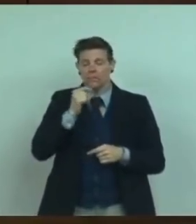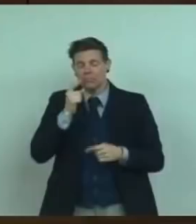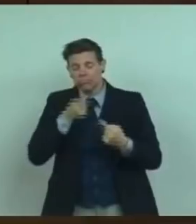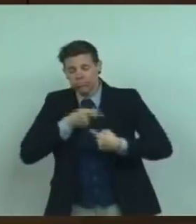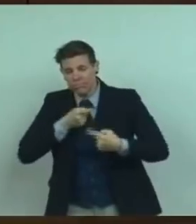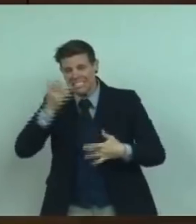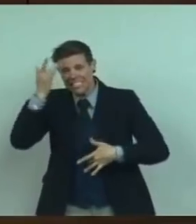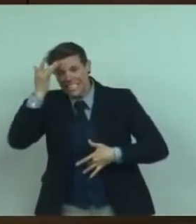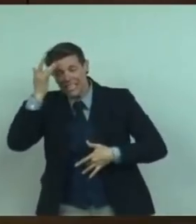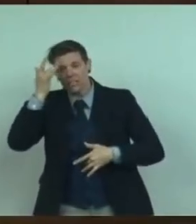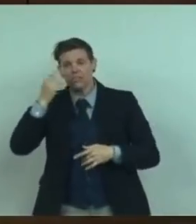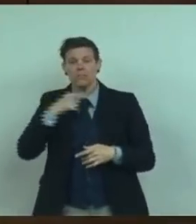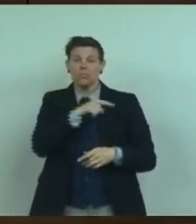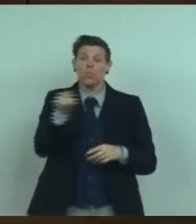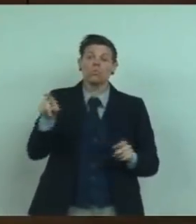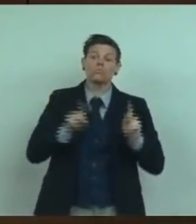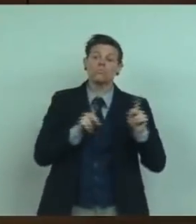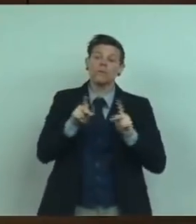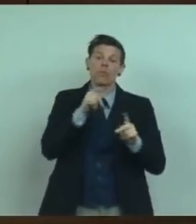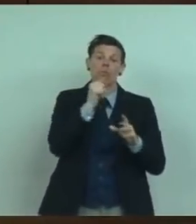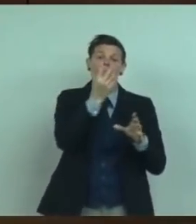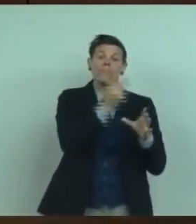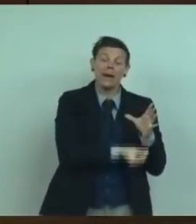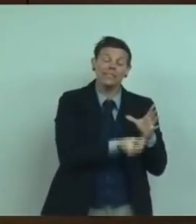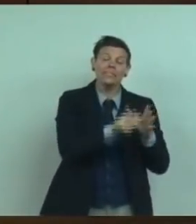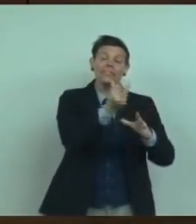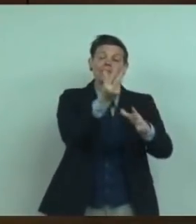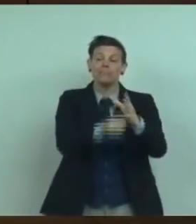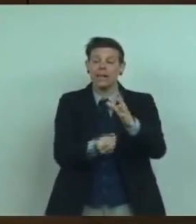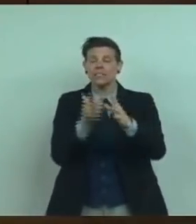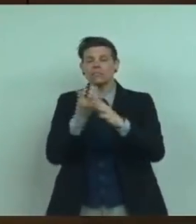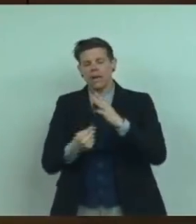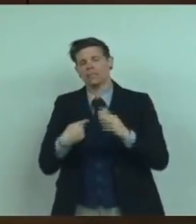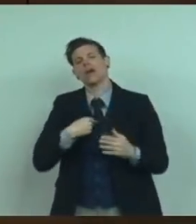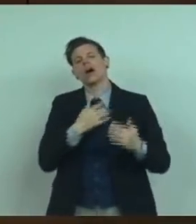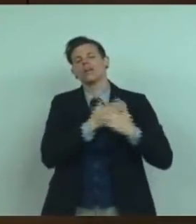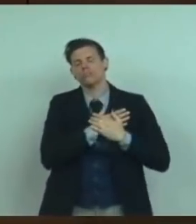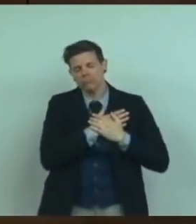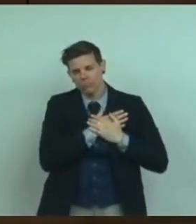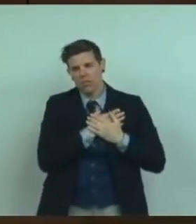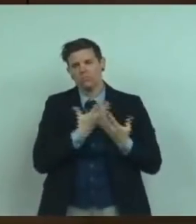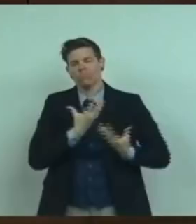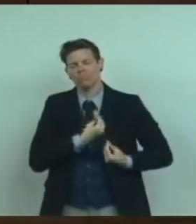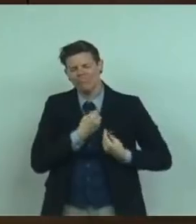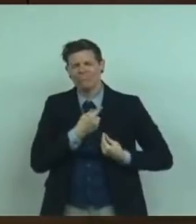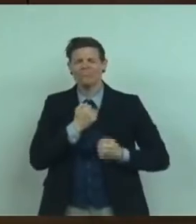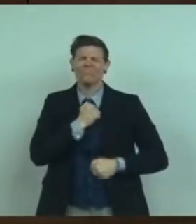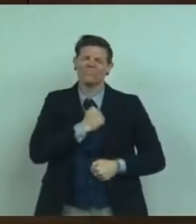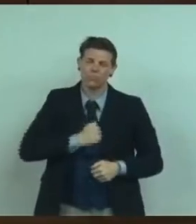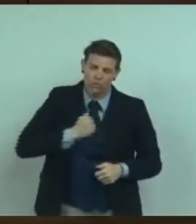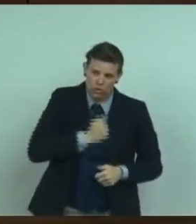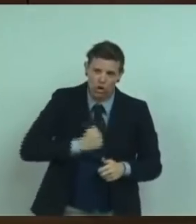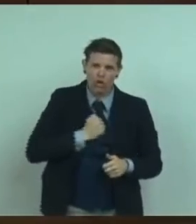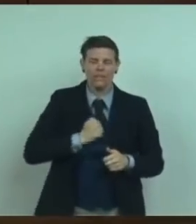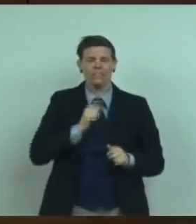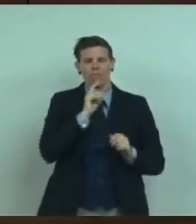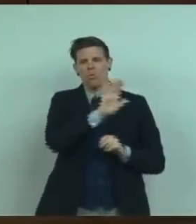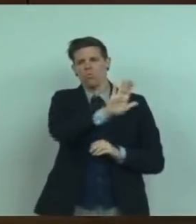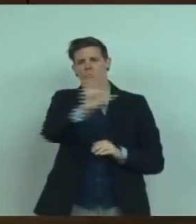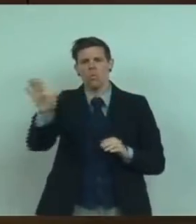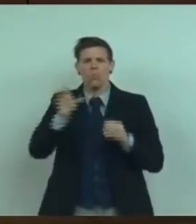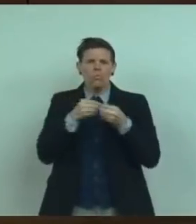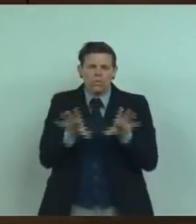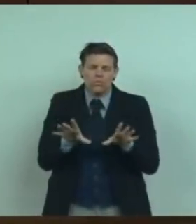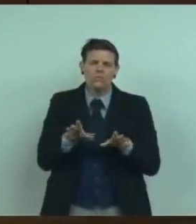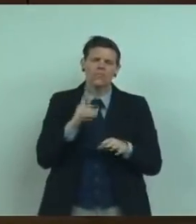battle to COVID-19. Our condolences to those individuals and their families. We know how difficult